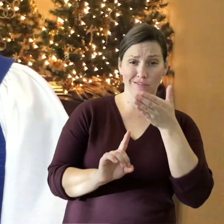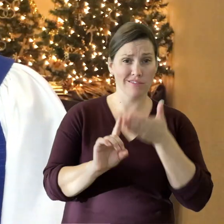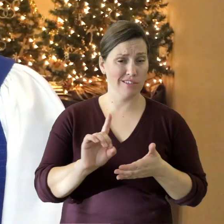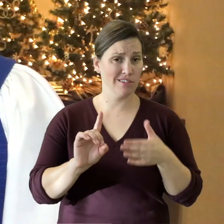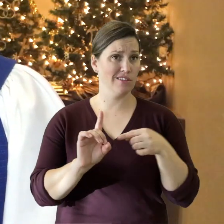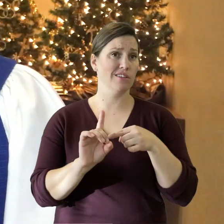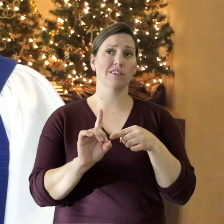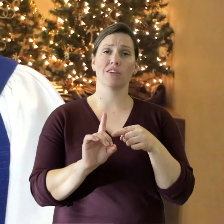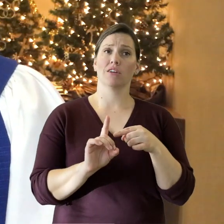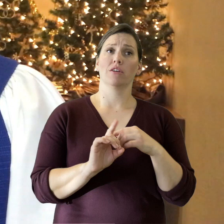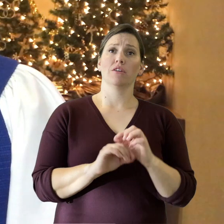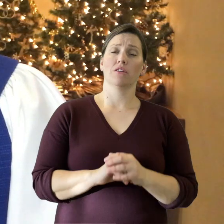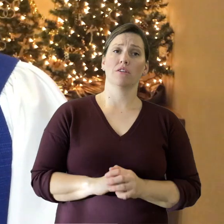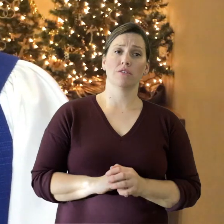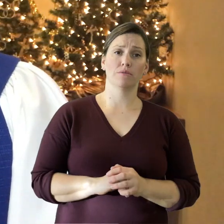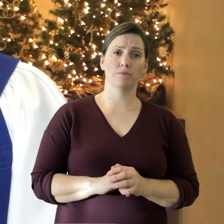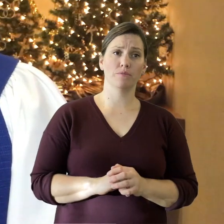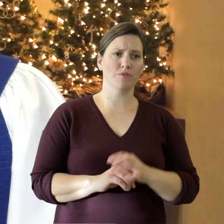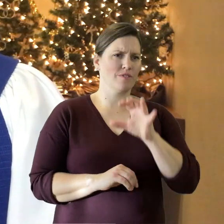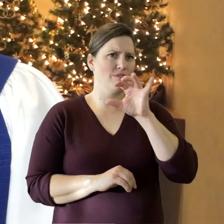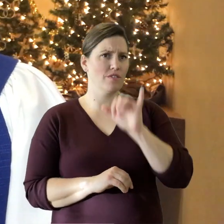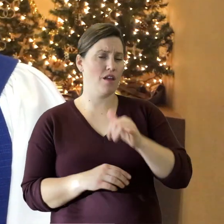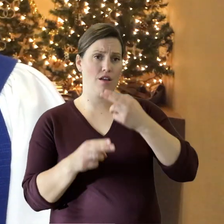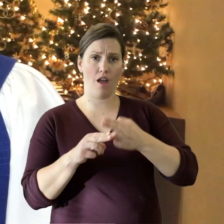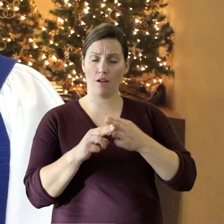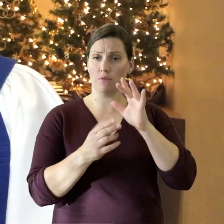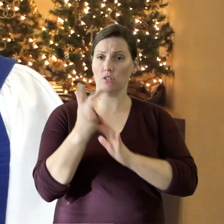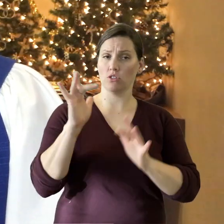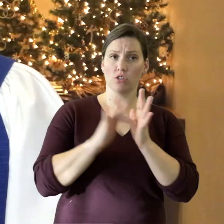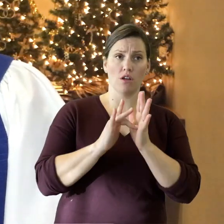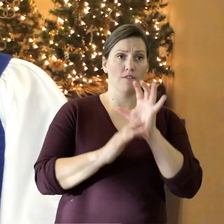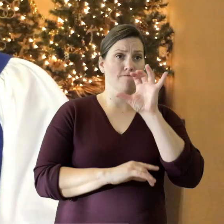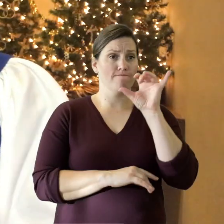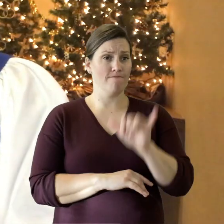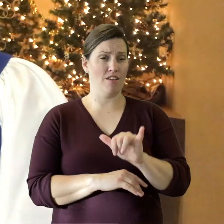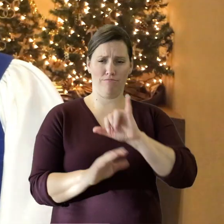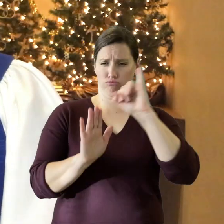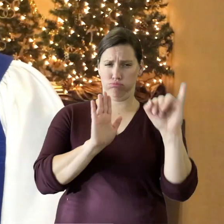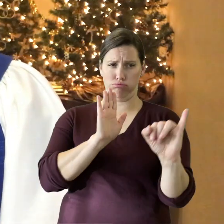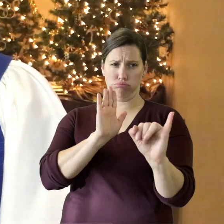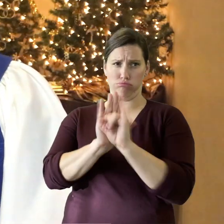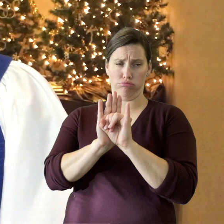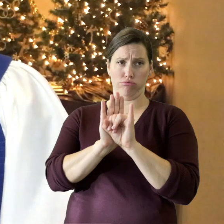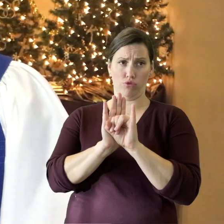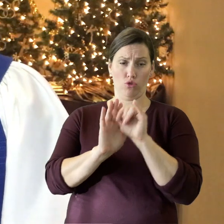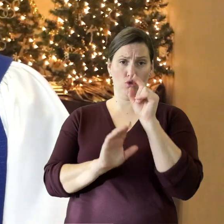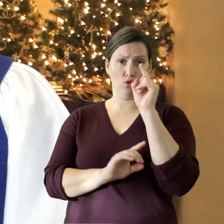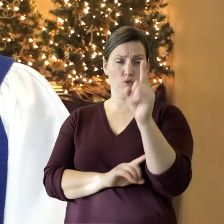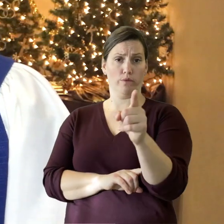us. And that name of Jesus, It even identifies